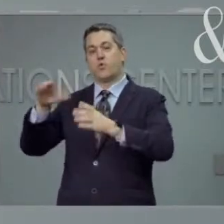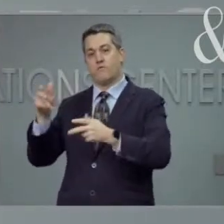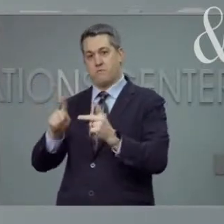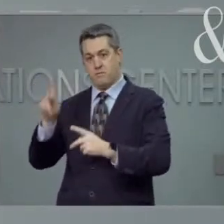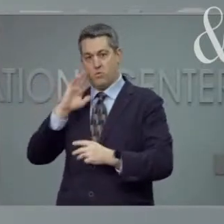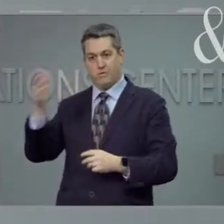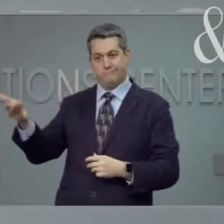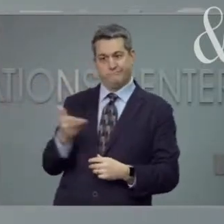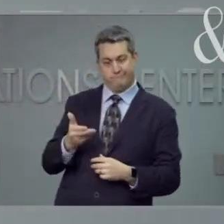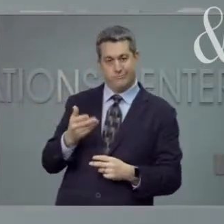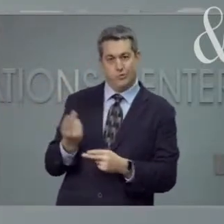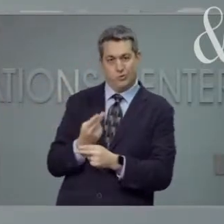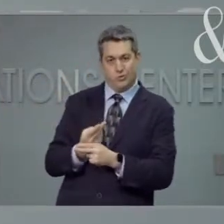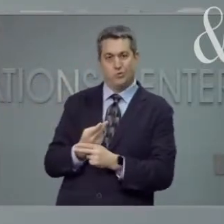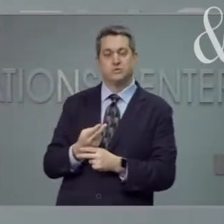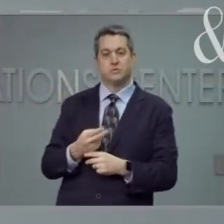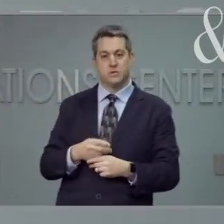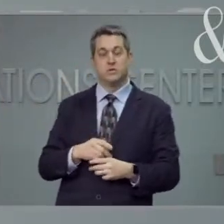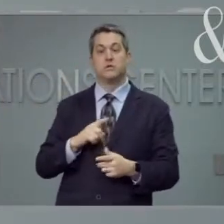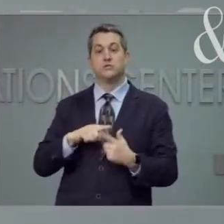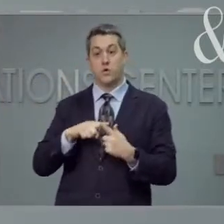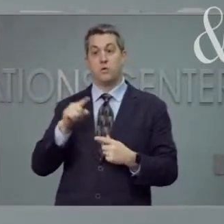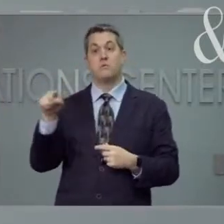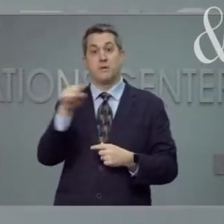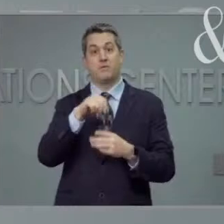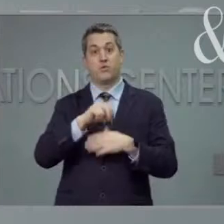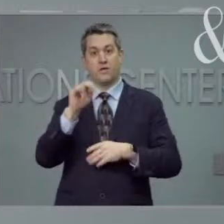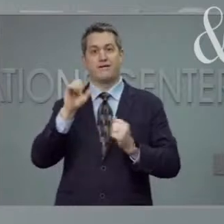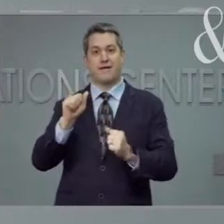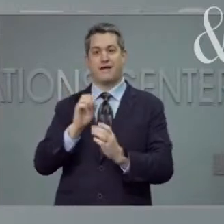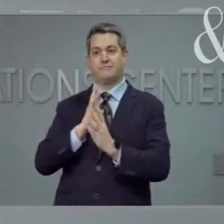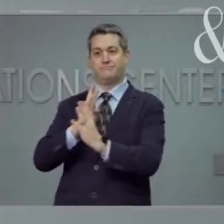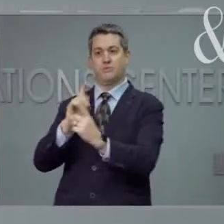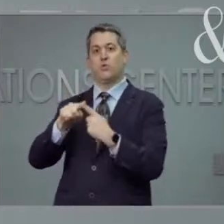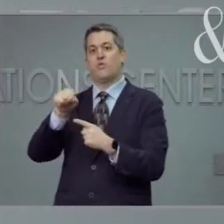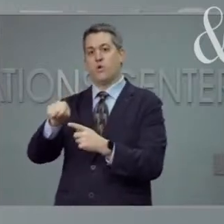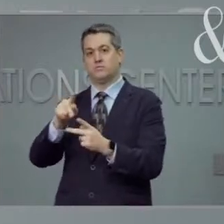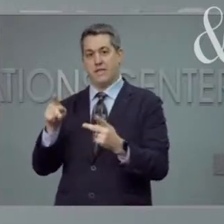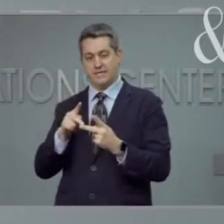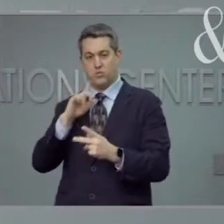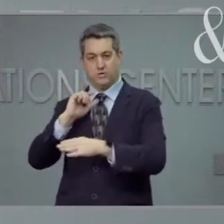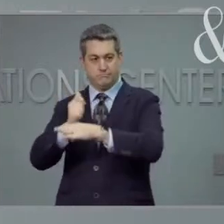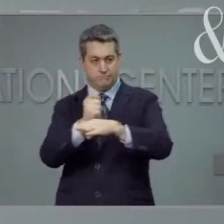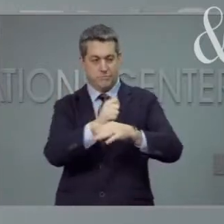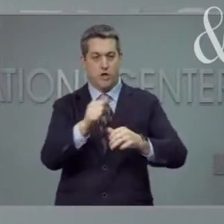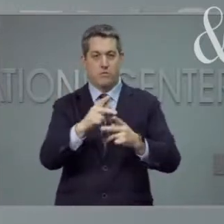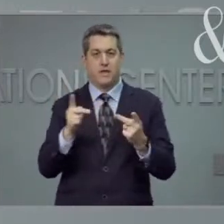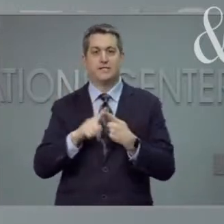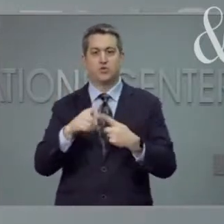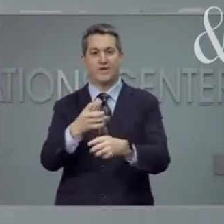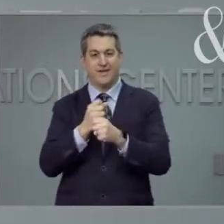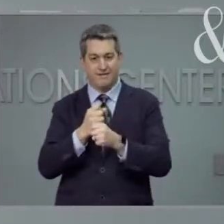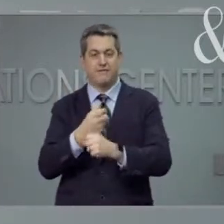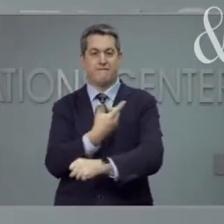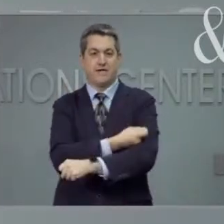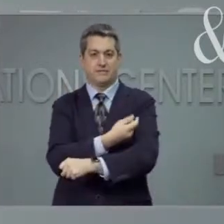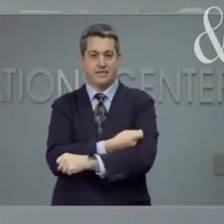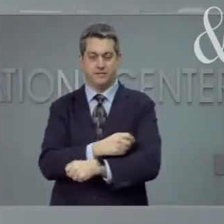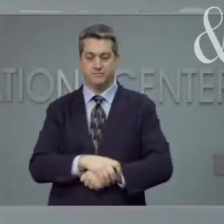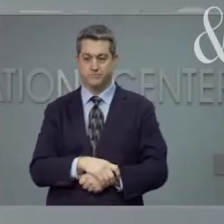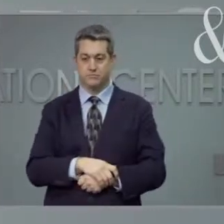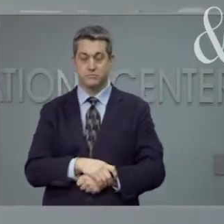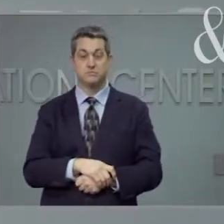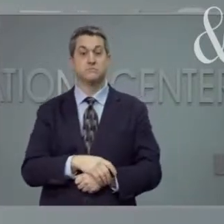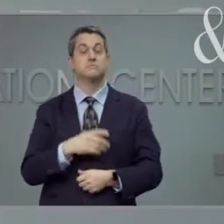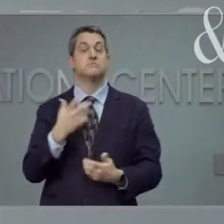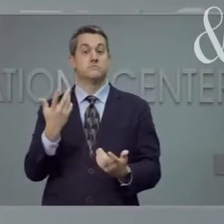and another access point for folks across North Carolina as we move into further phases. And again, as we get more